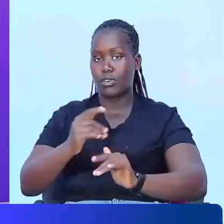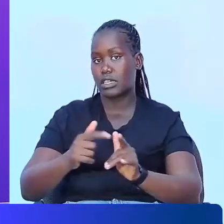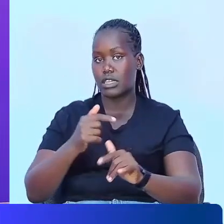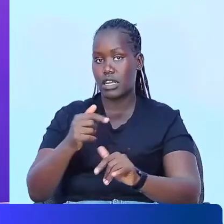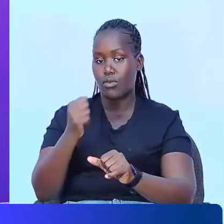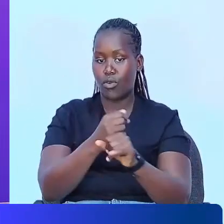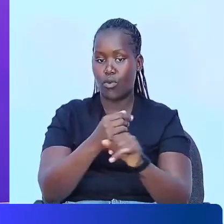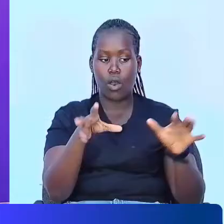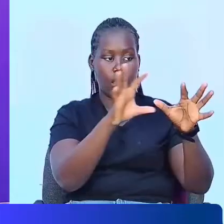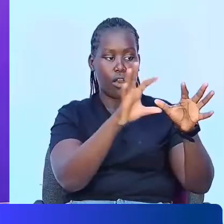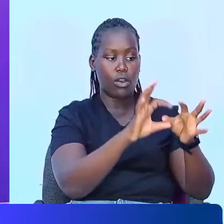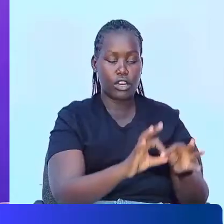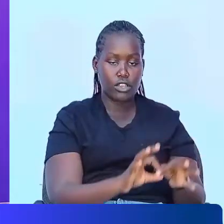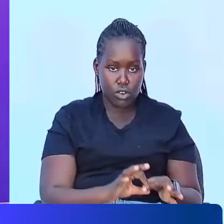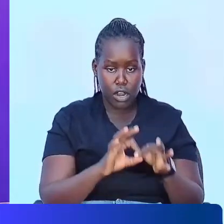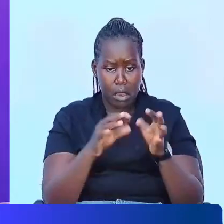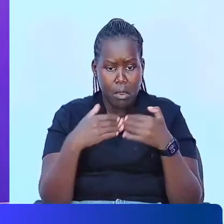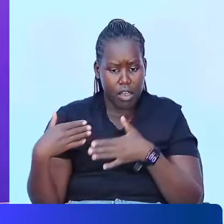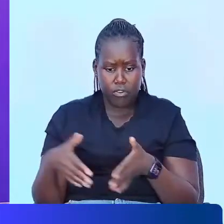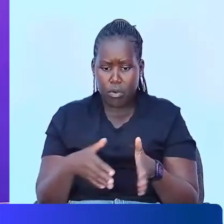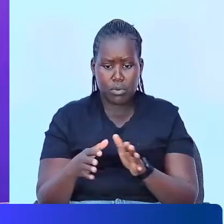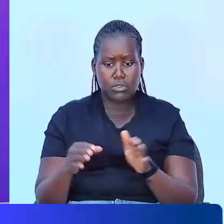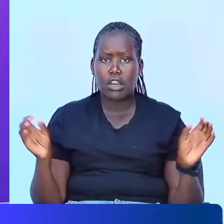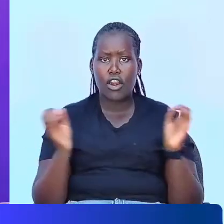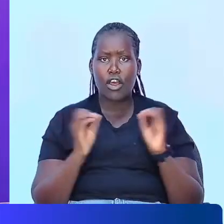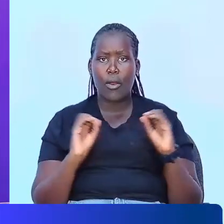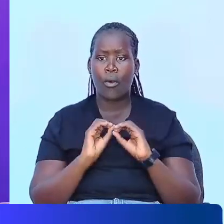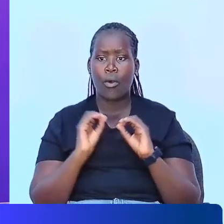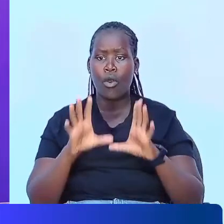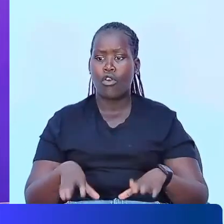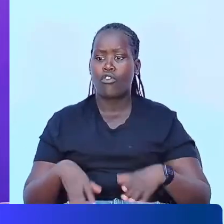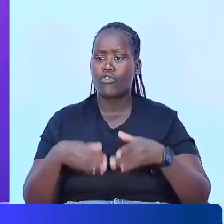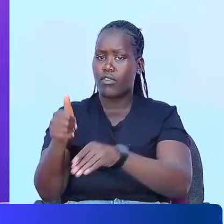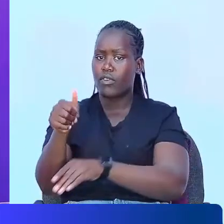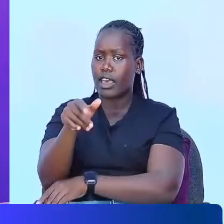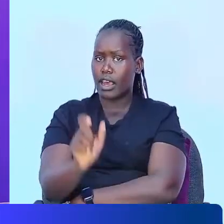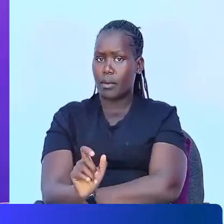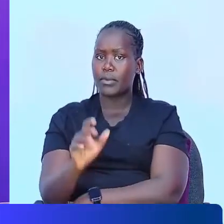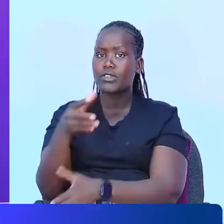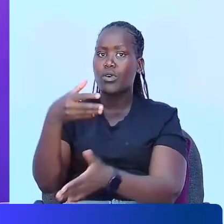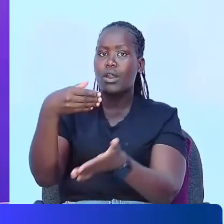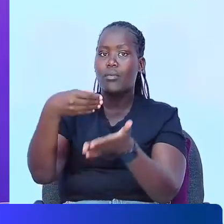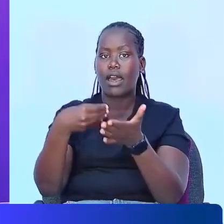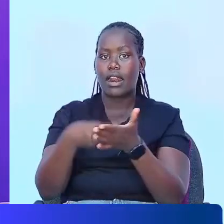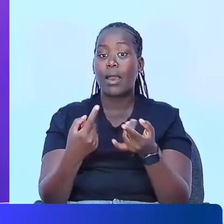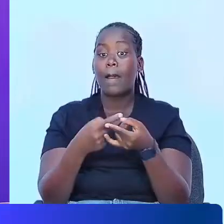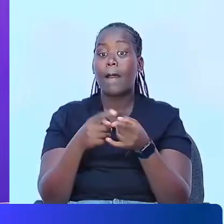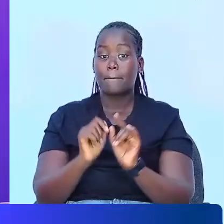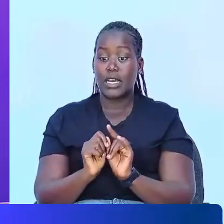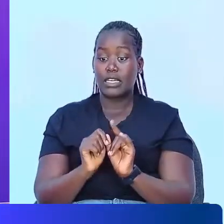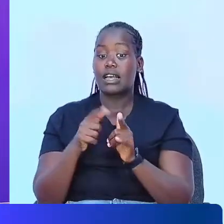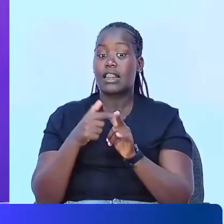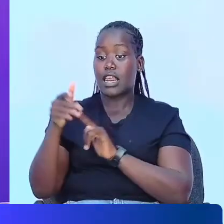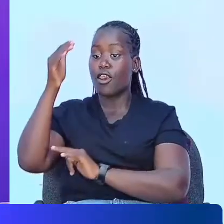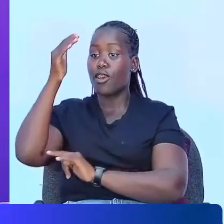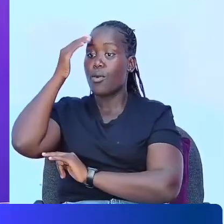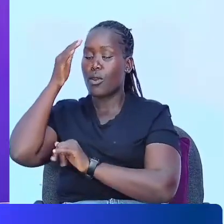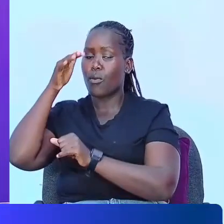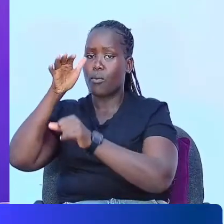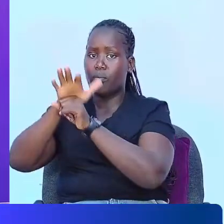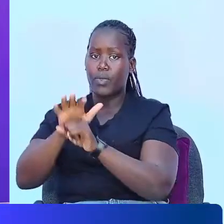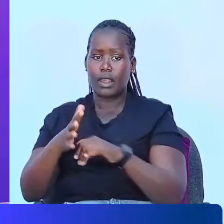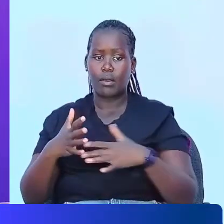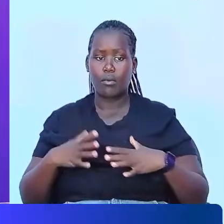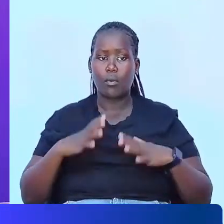you. There is no opportunity anywhere for giving anybody money. But we do realize that a lot of people